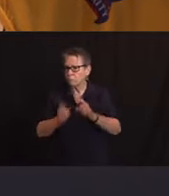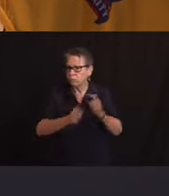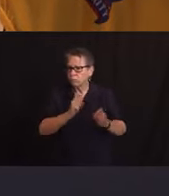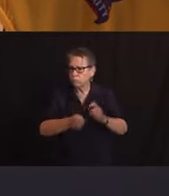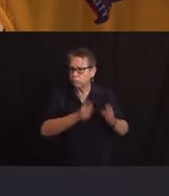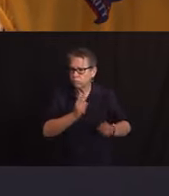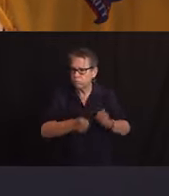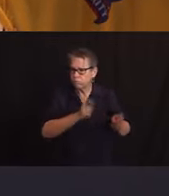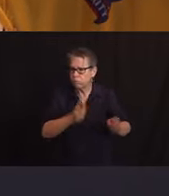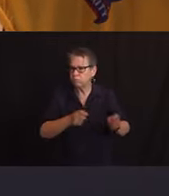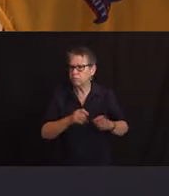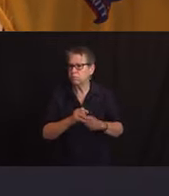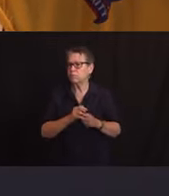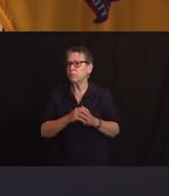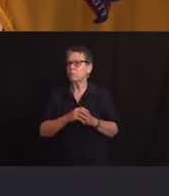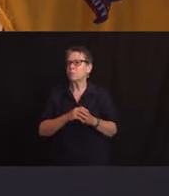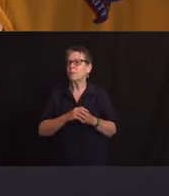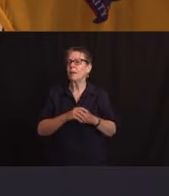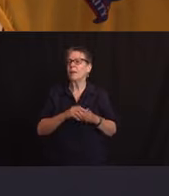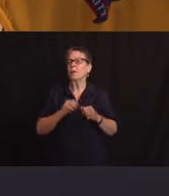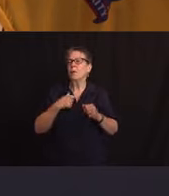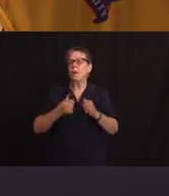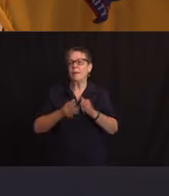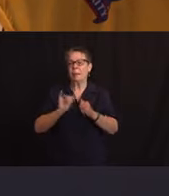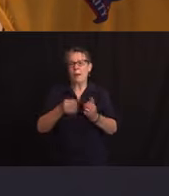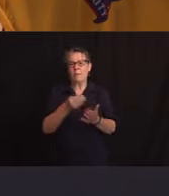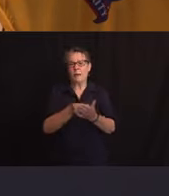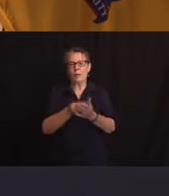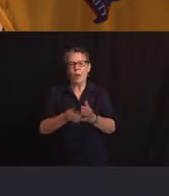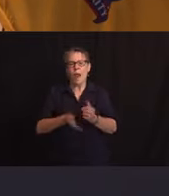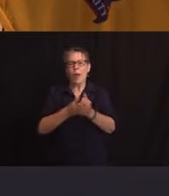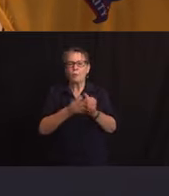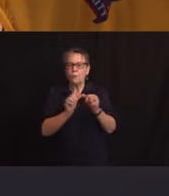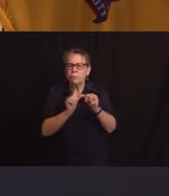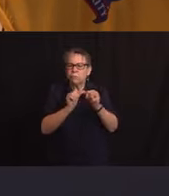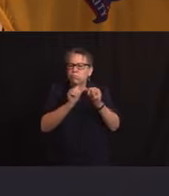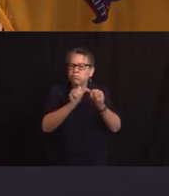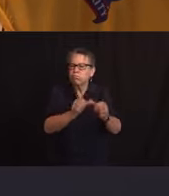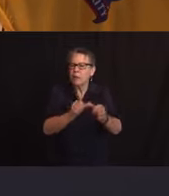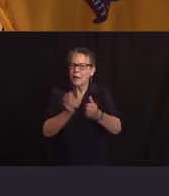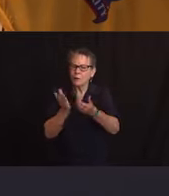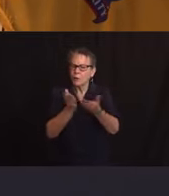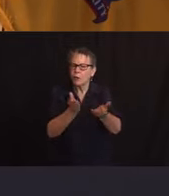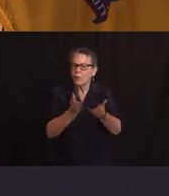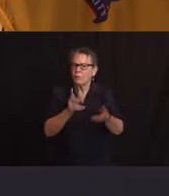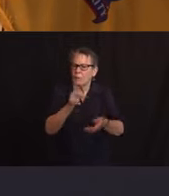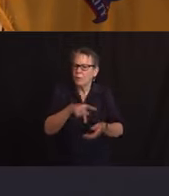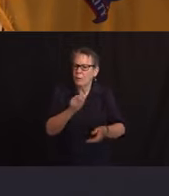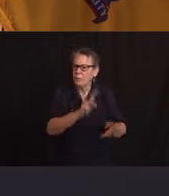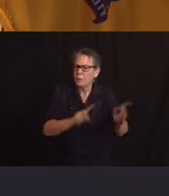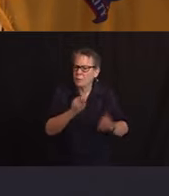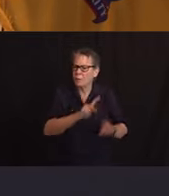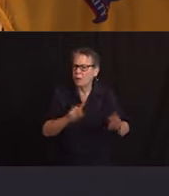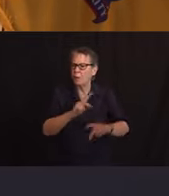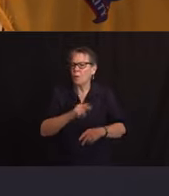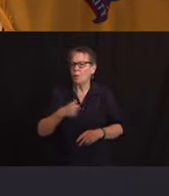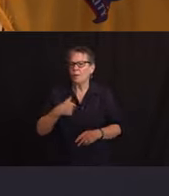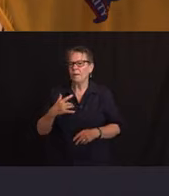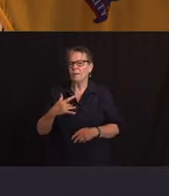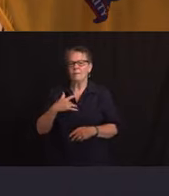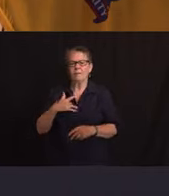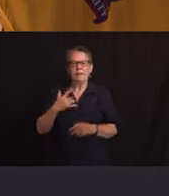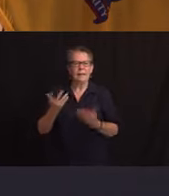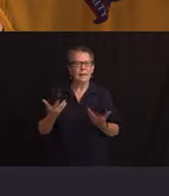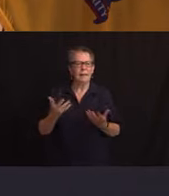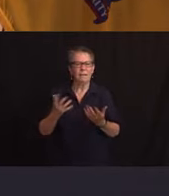program, which accomplishes barbell objectives that feel at one level like they're exact opposite of the